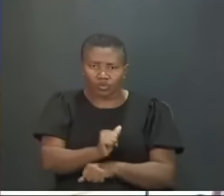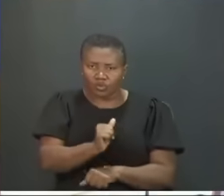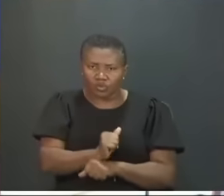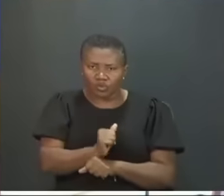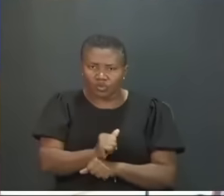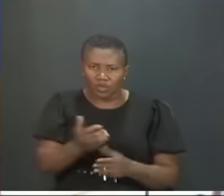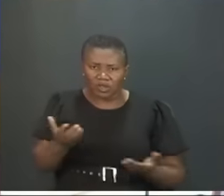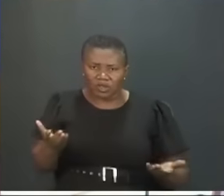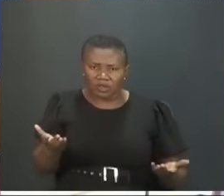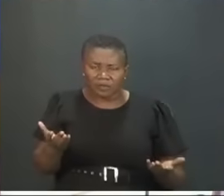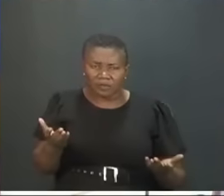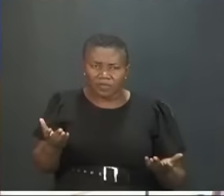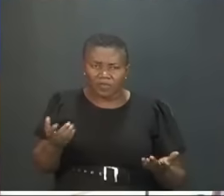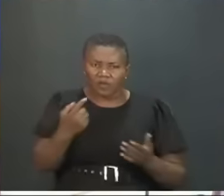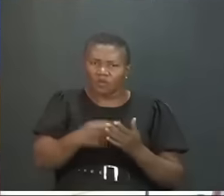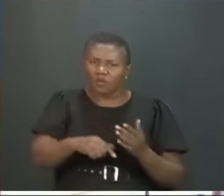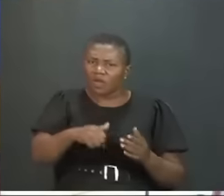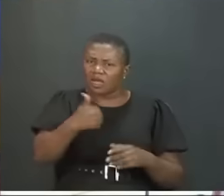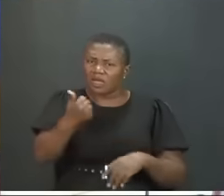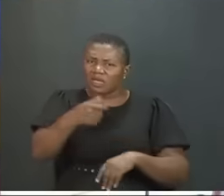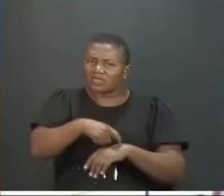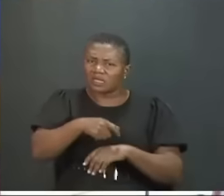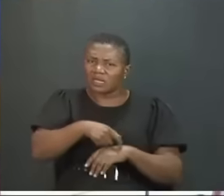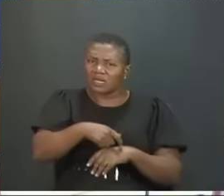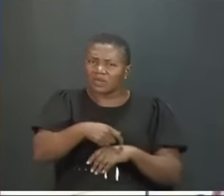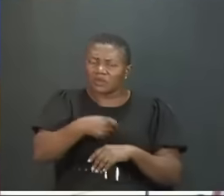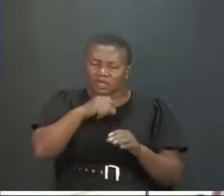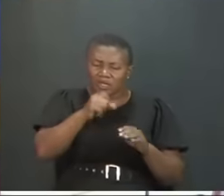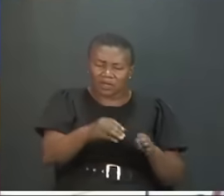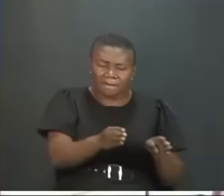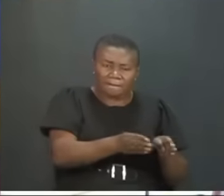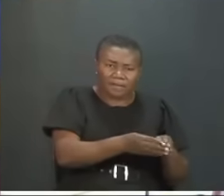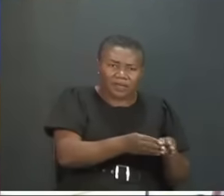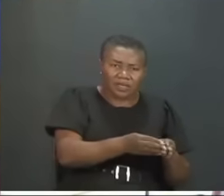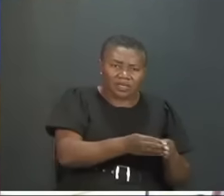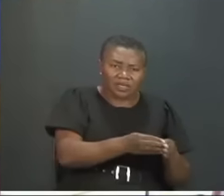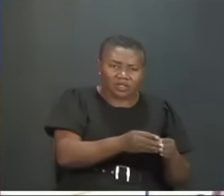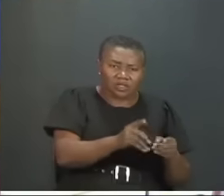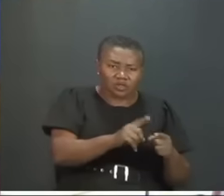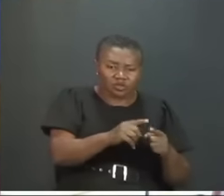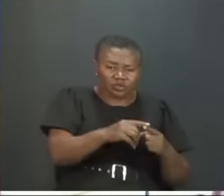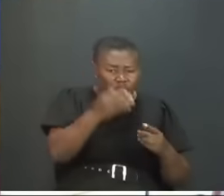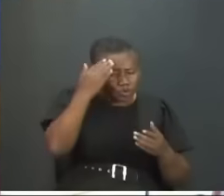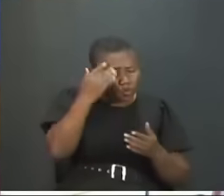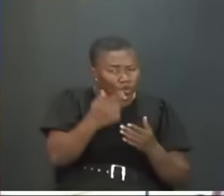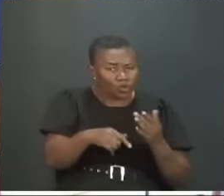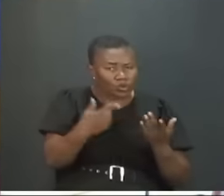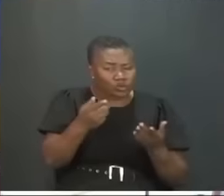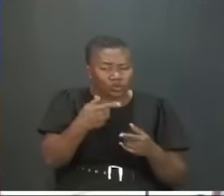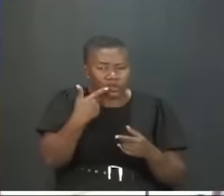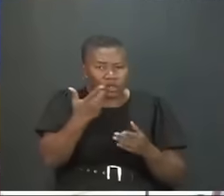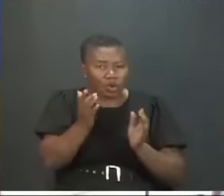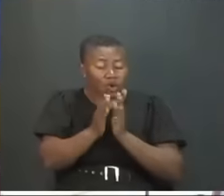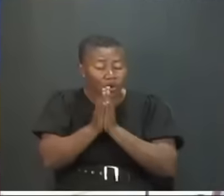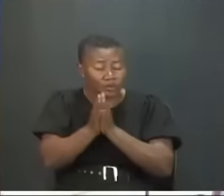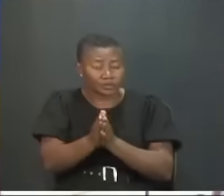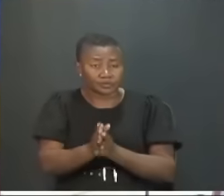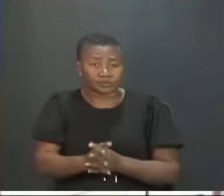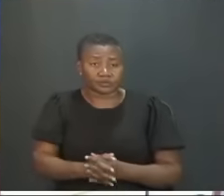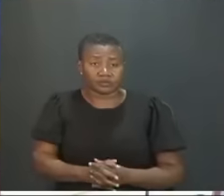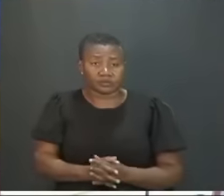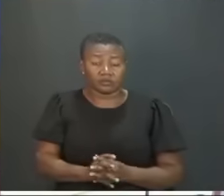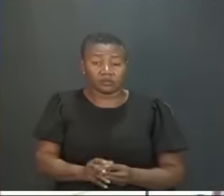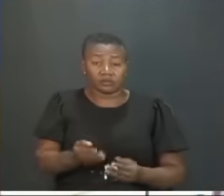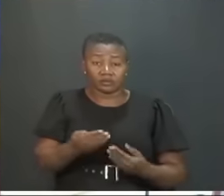have as a caucus to air our views? Even now, your response has not been